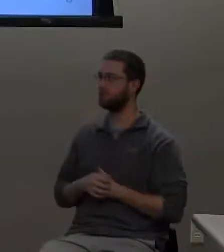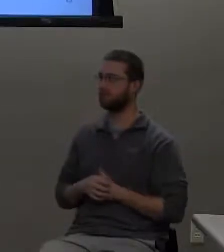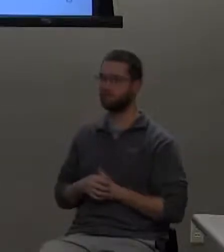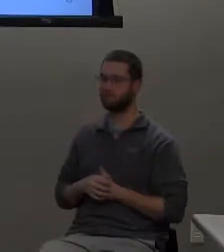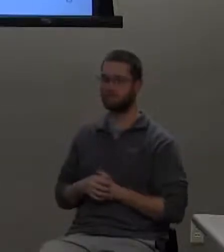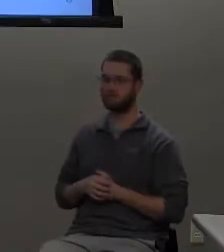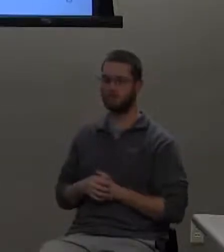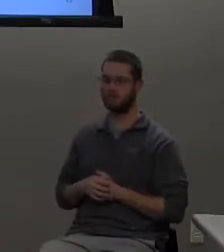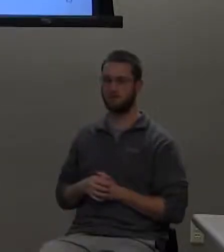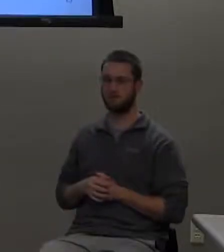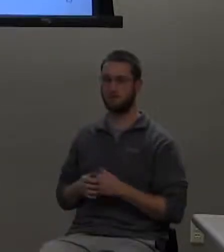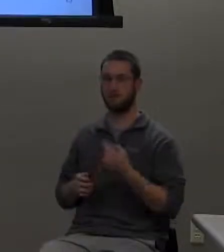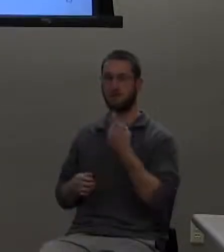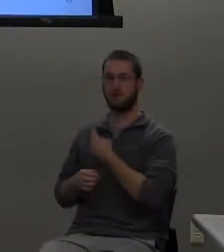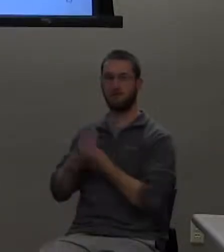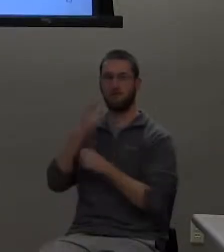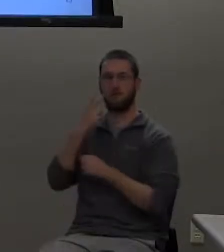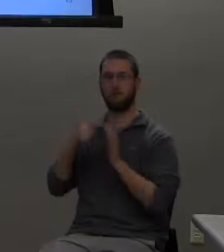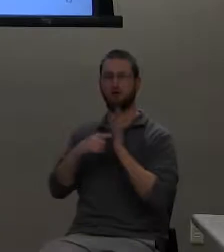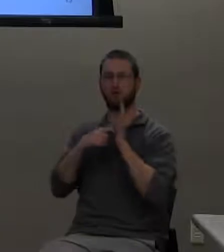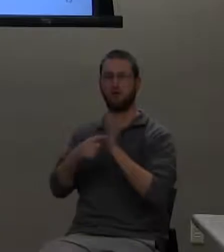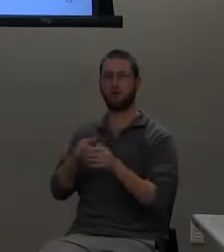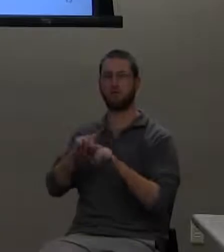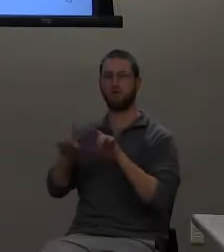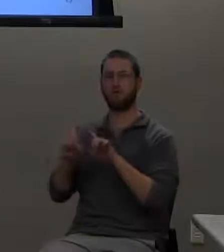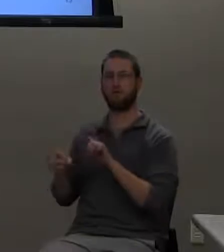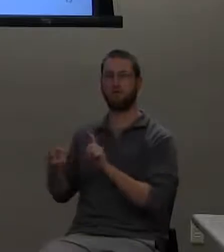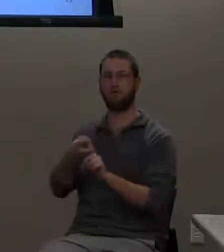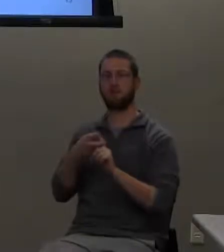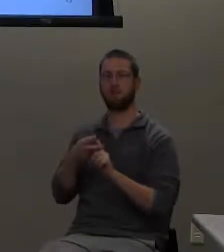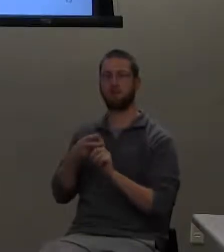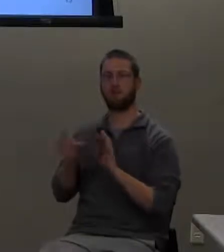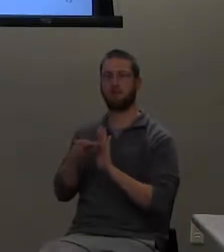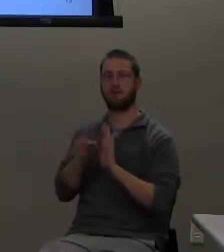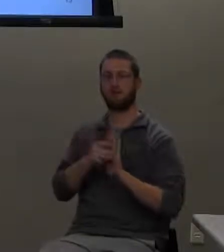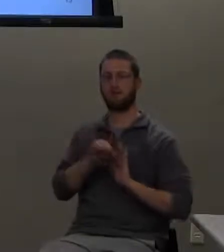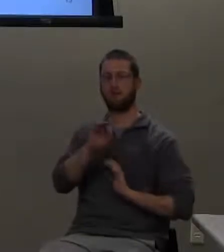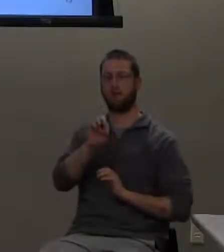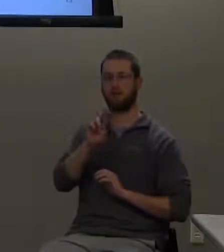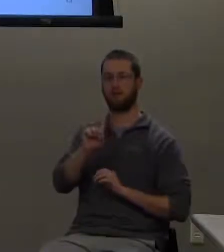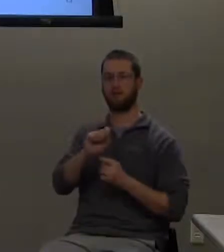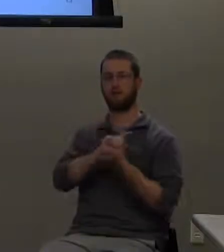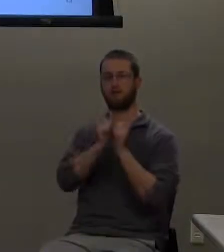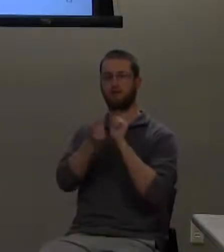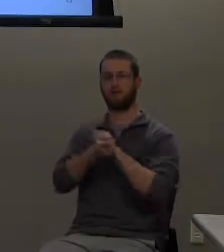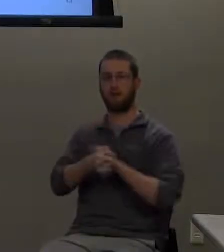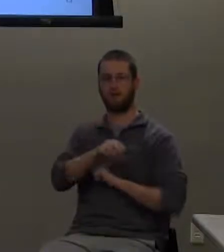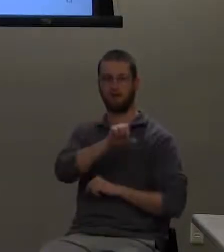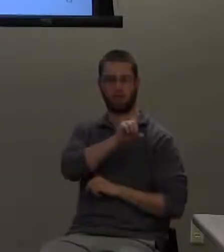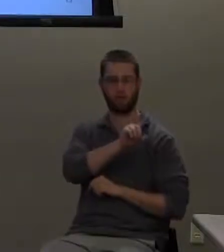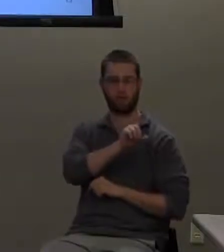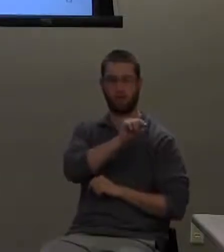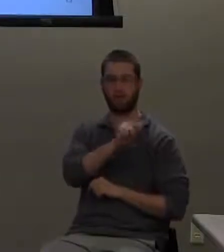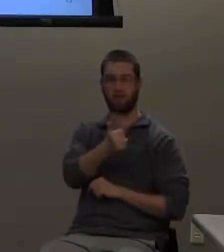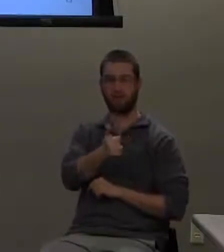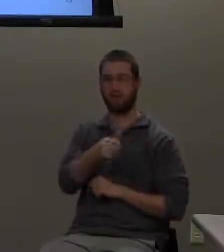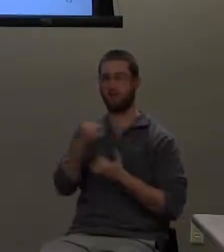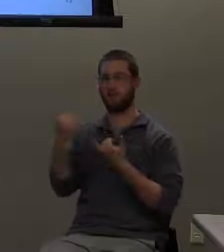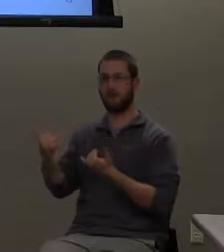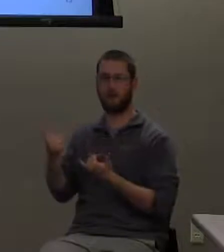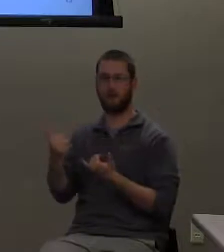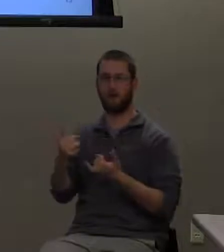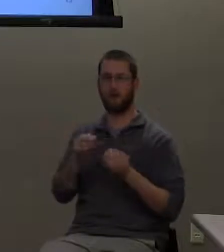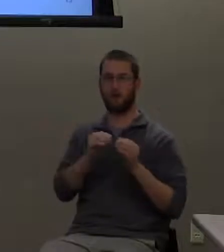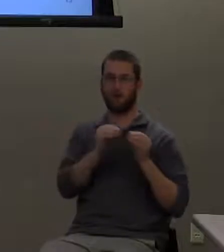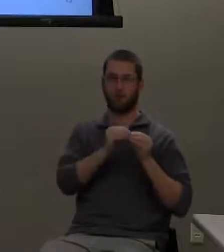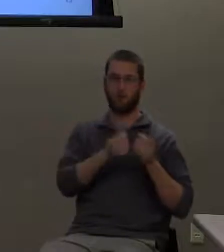This is just showing you how those site selection factors we just talked about have changed from 2010. I always want to look at the longitudinal impacts. What's gotten more important, what's